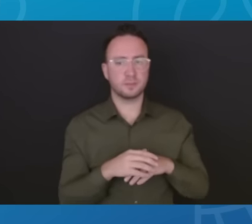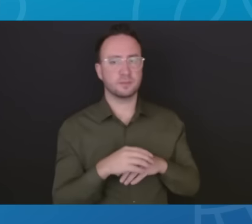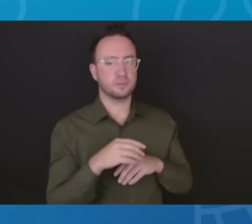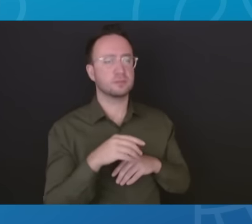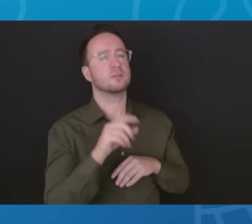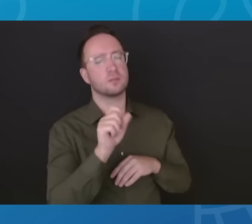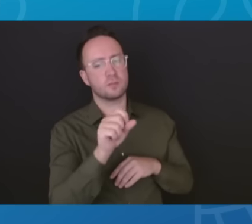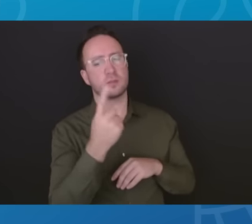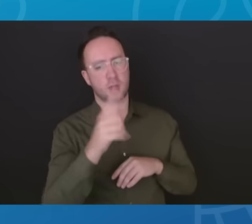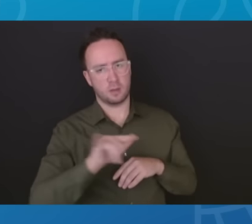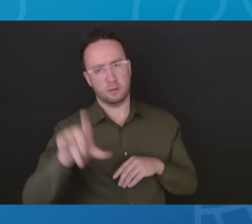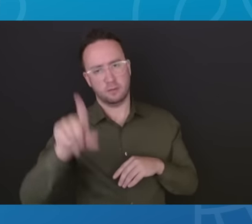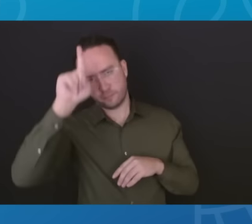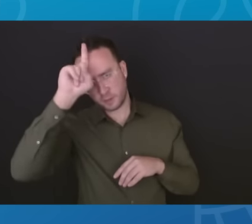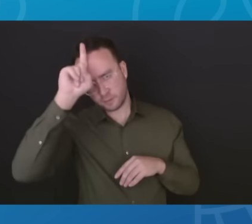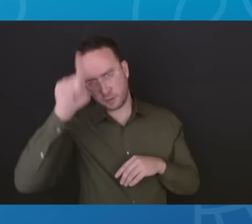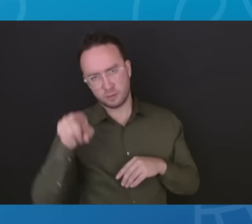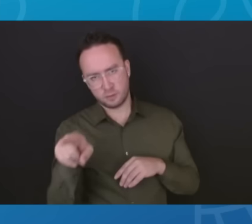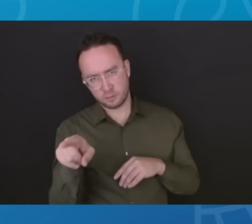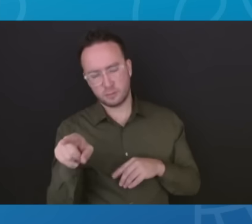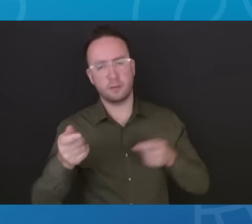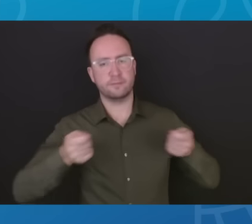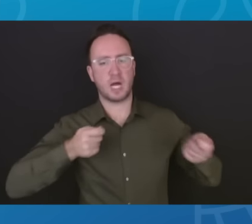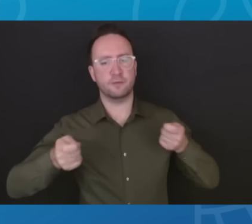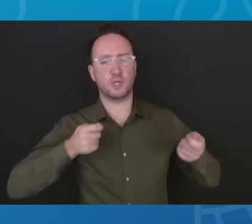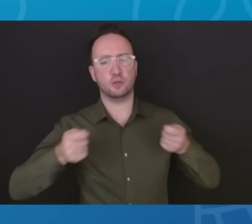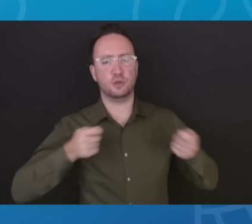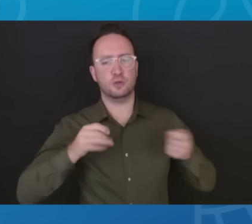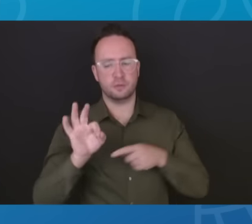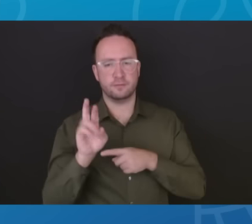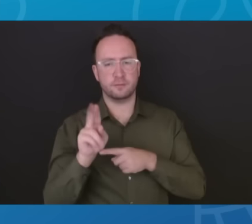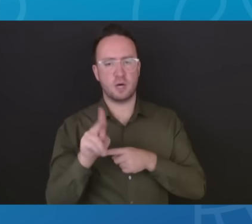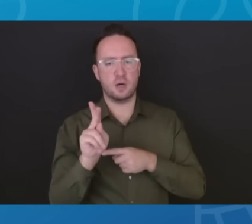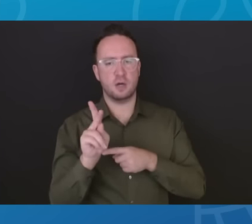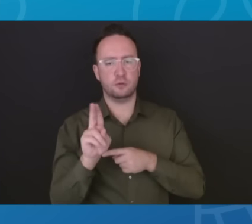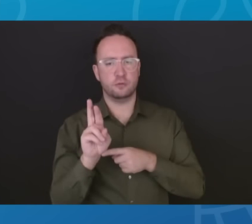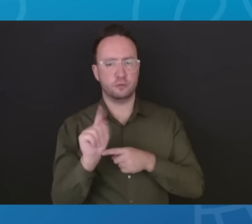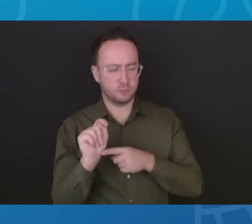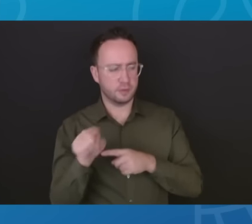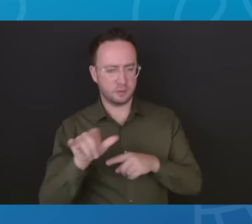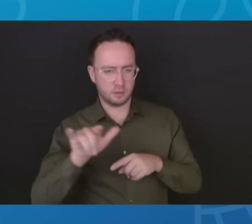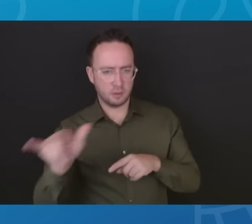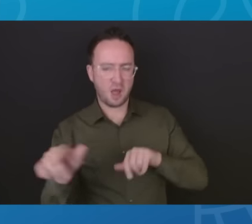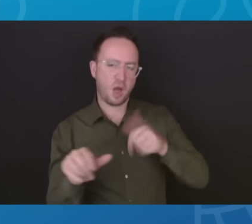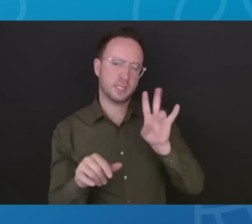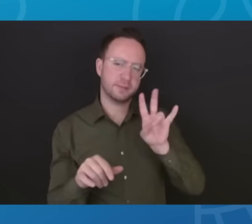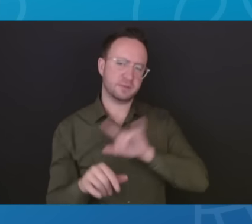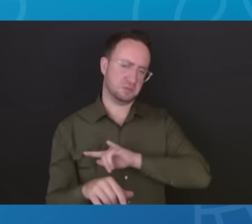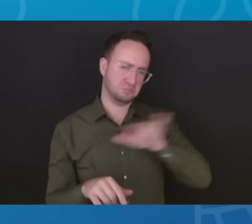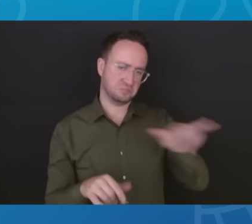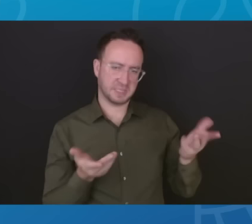and 1 or some other breakdown. Okay. Sure. It is indeed a somber